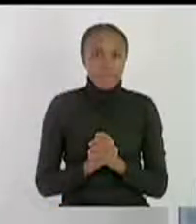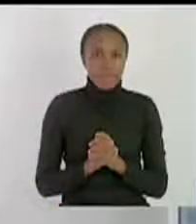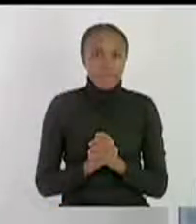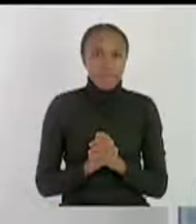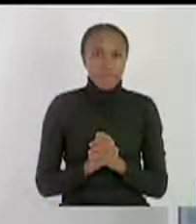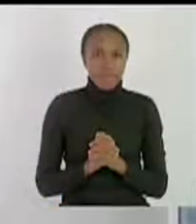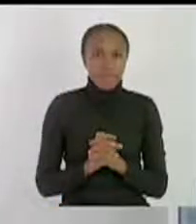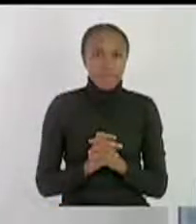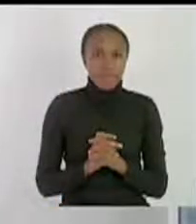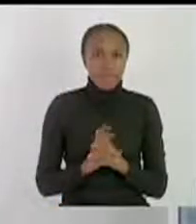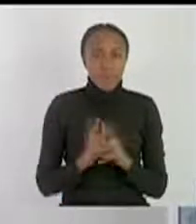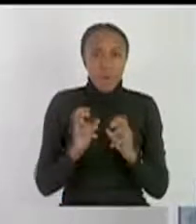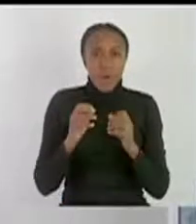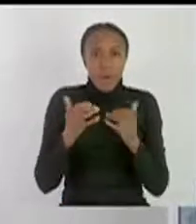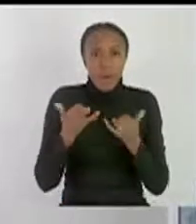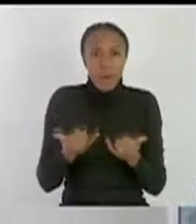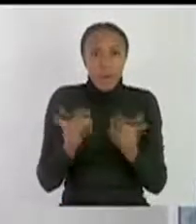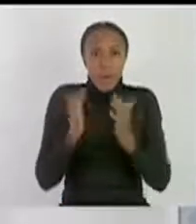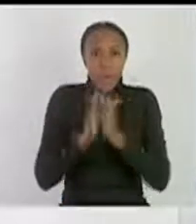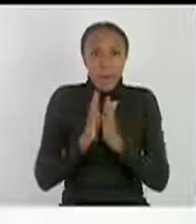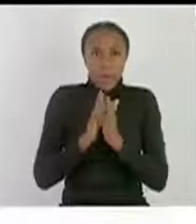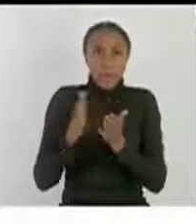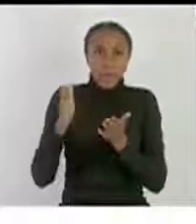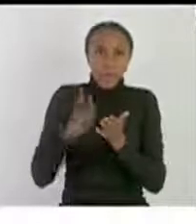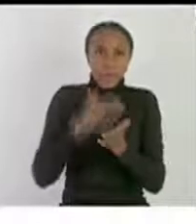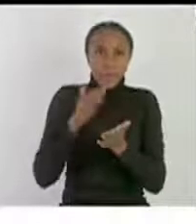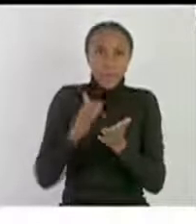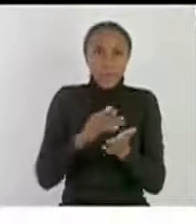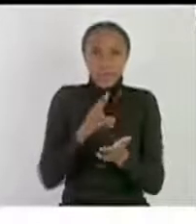Grade 5s, let's quickly turn to page 20.